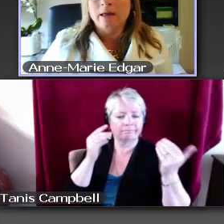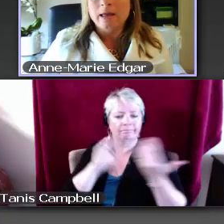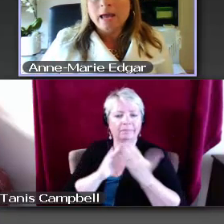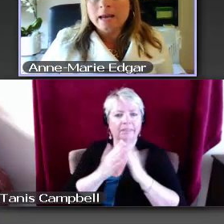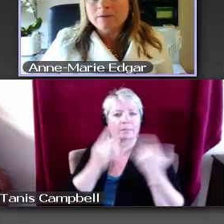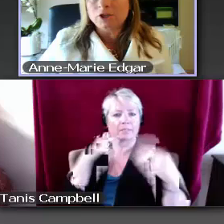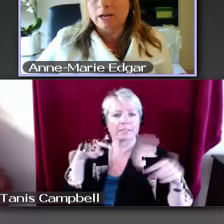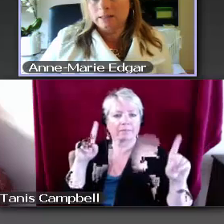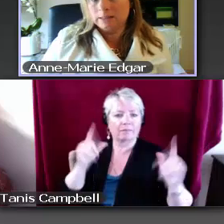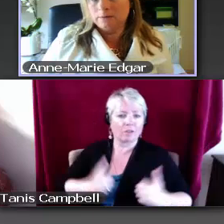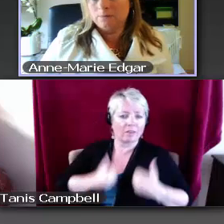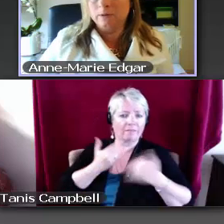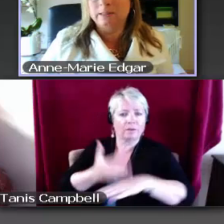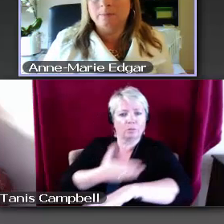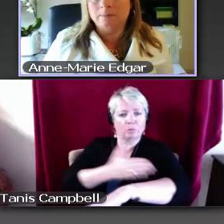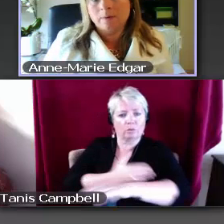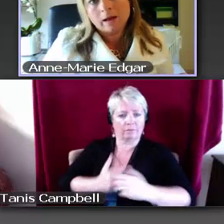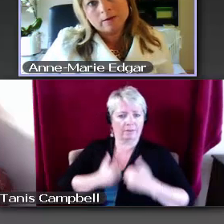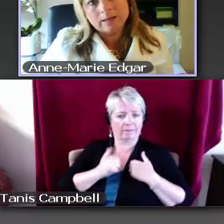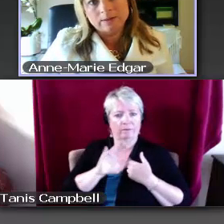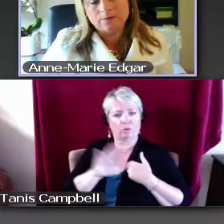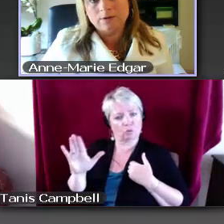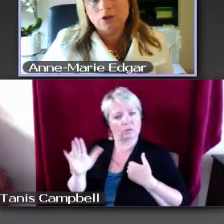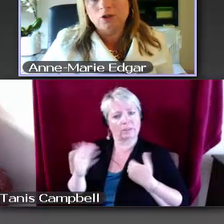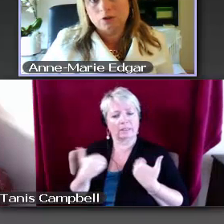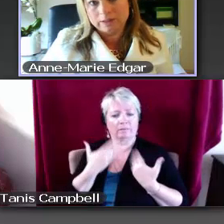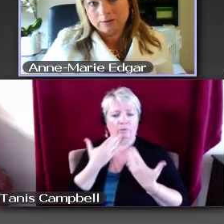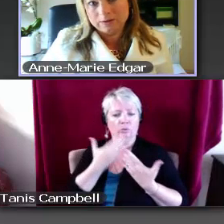life and have a chance for some